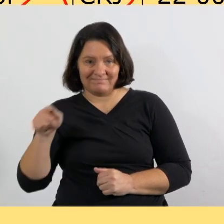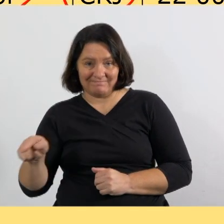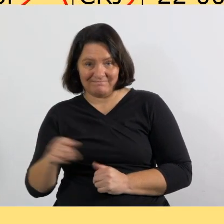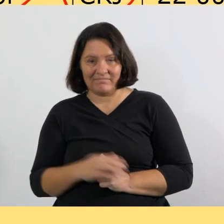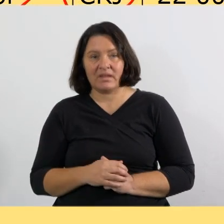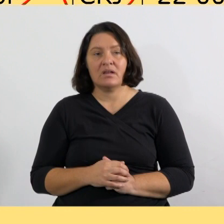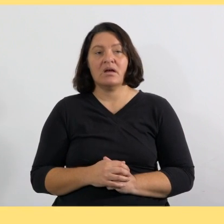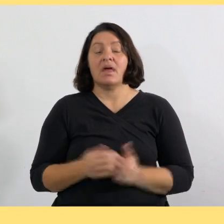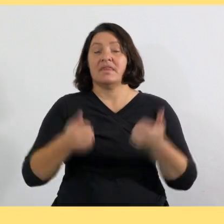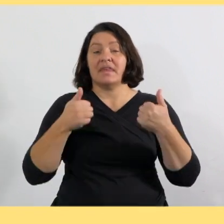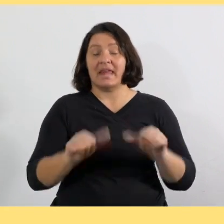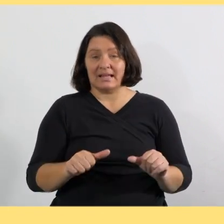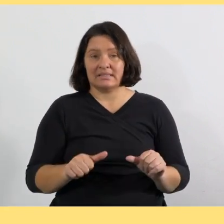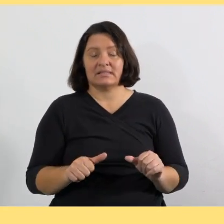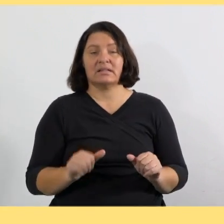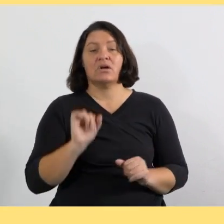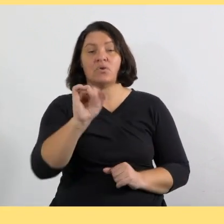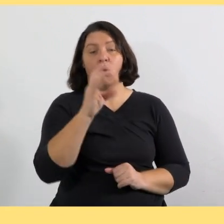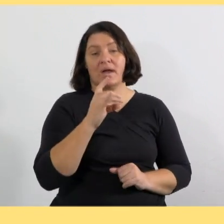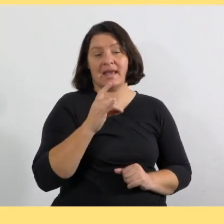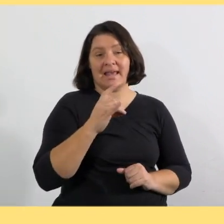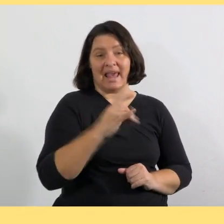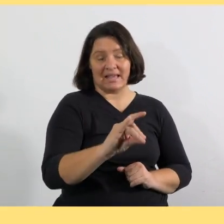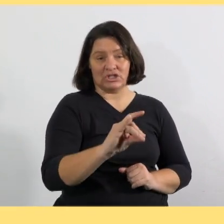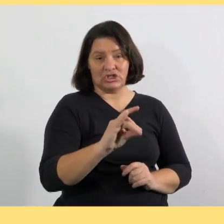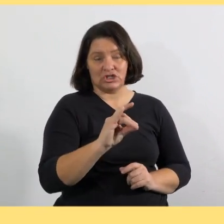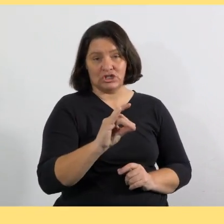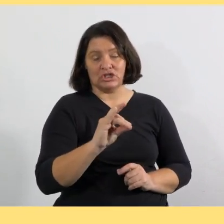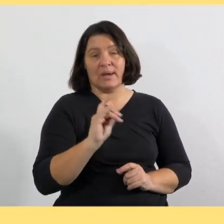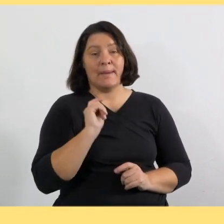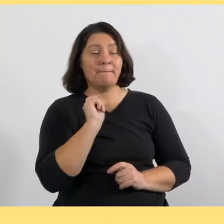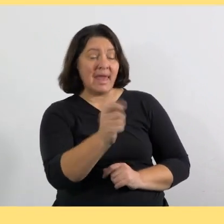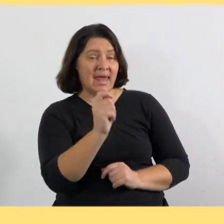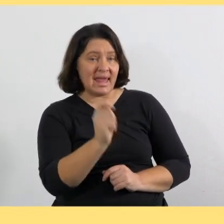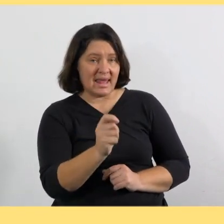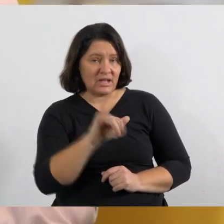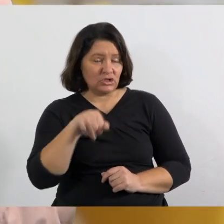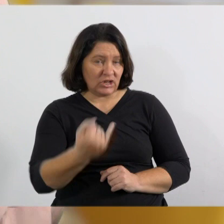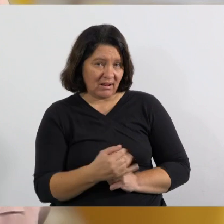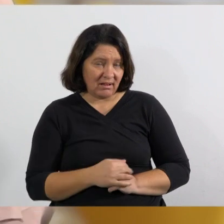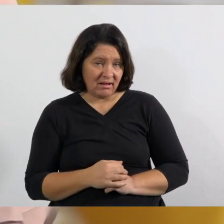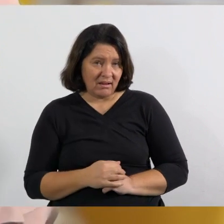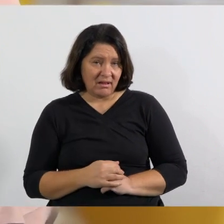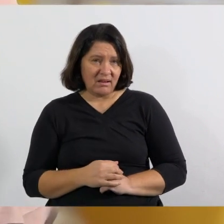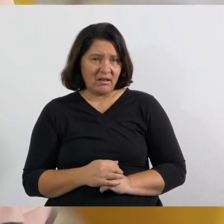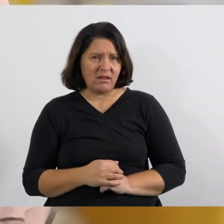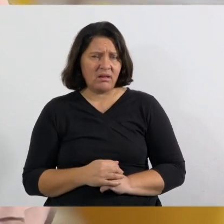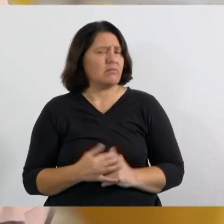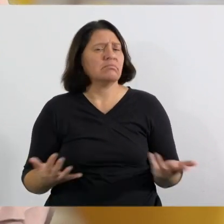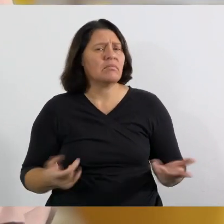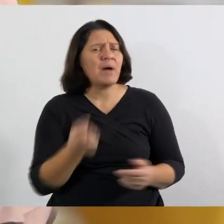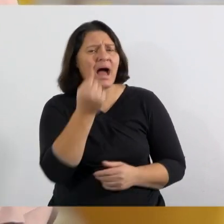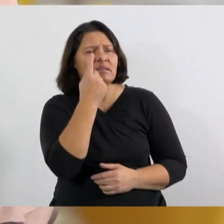down there. The next one becomes your cash payments journal. You have to understand